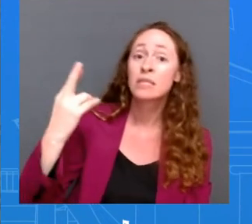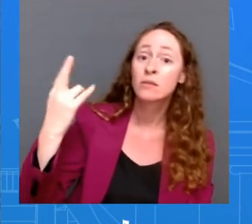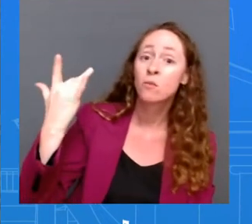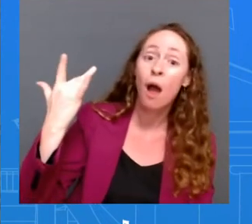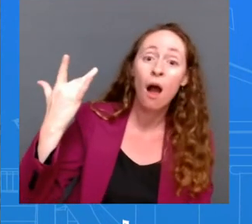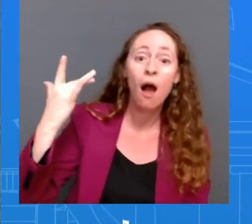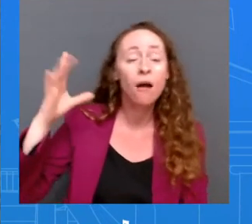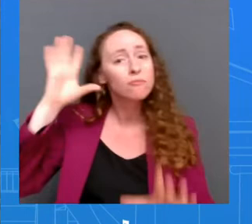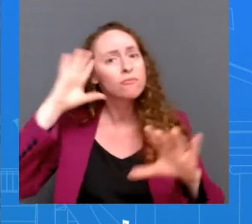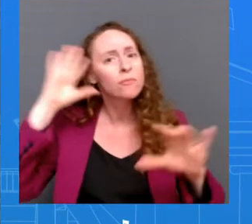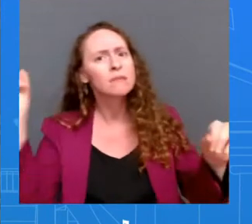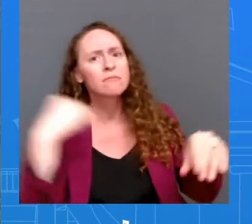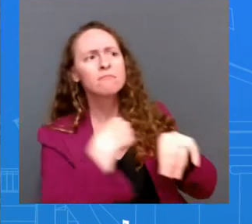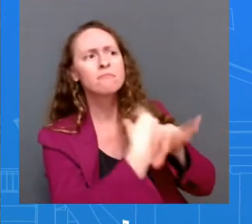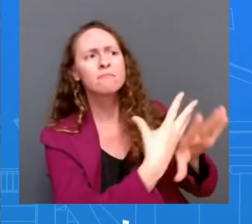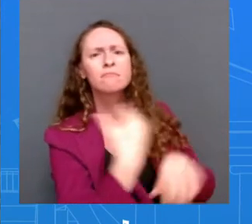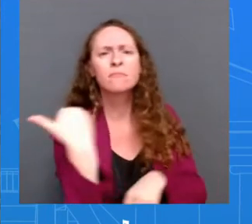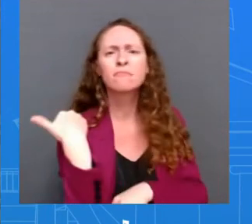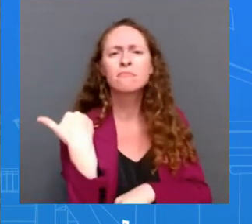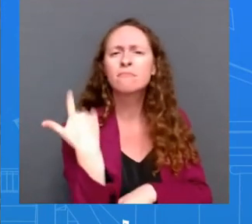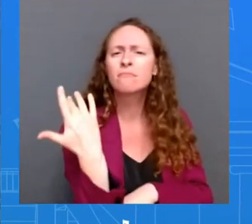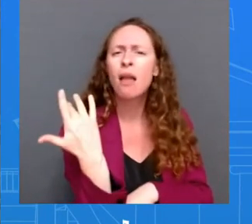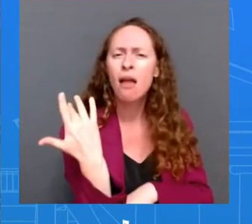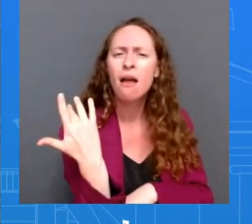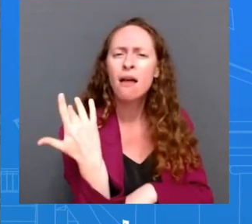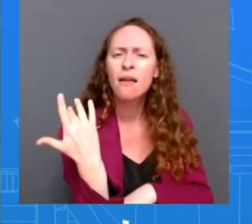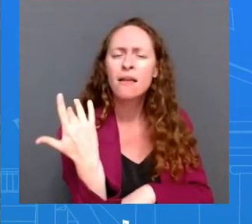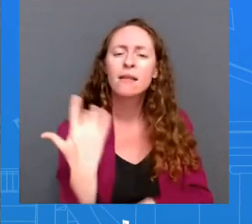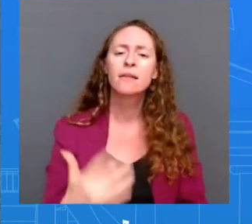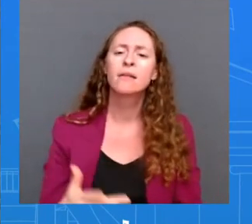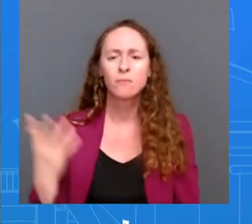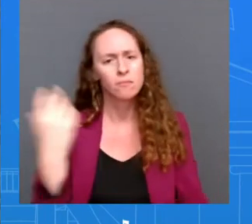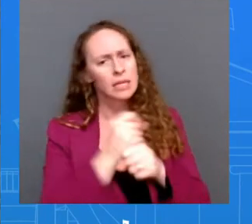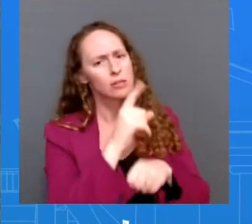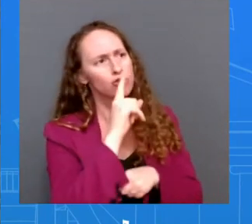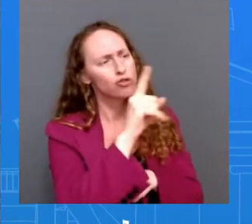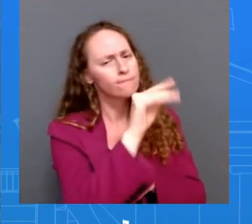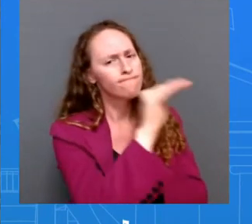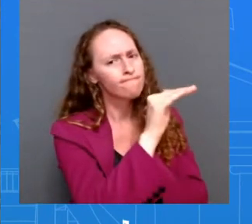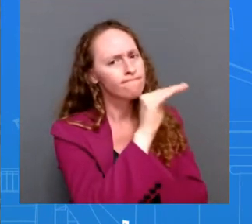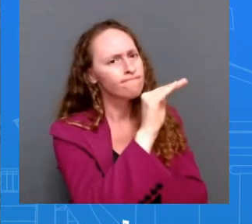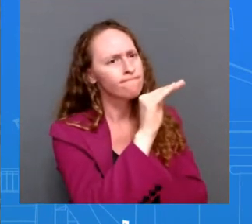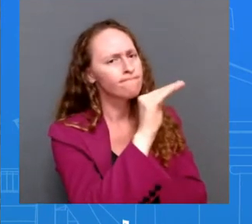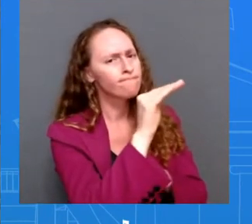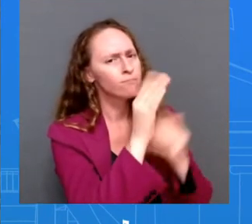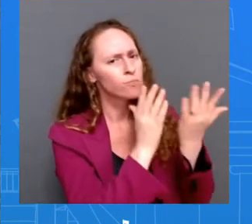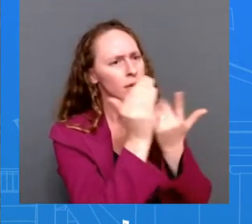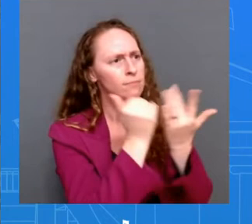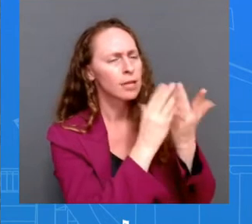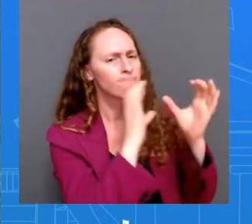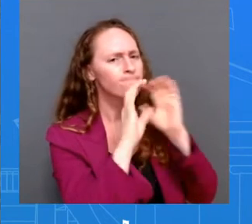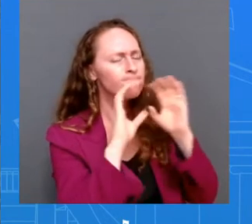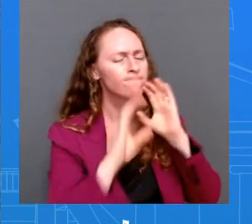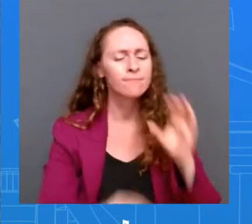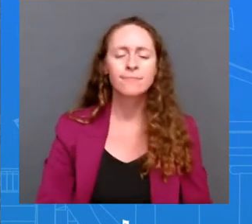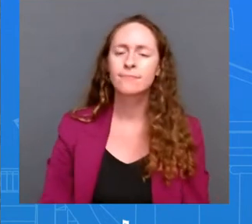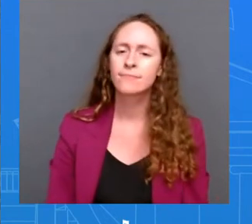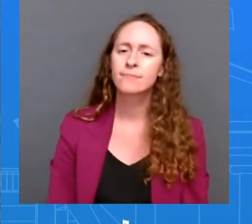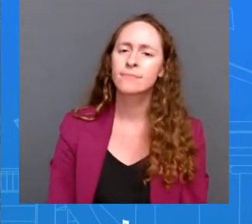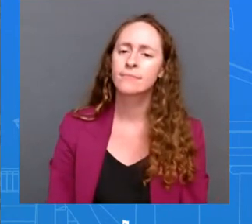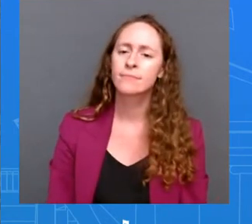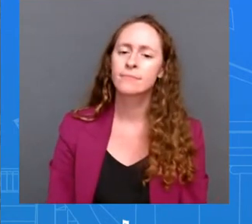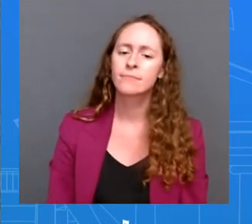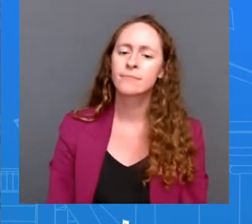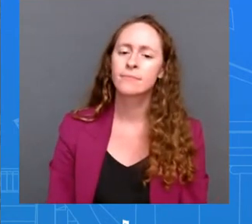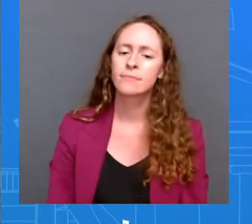make sure that those lines of communication stay open, and they are. Jeremy, and then I'll come to the back. John, you said a few moments ago that the